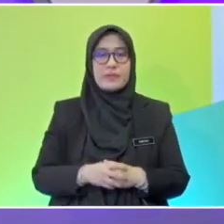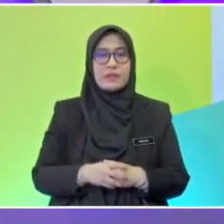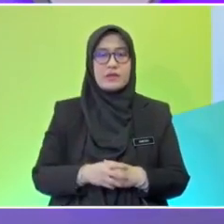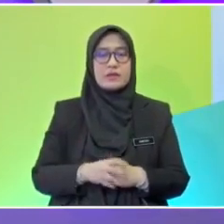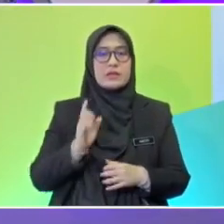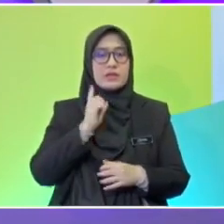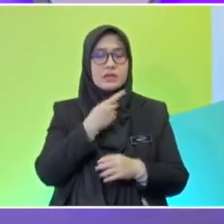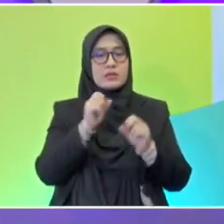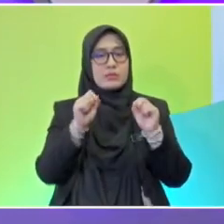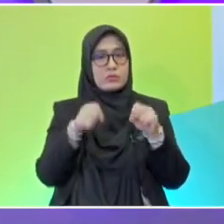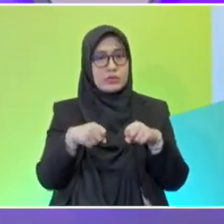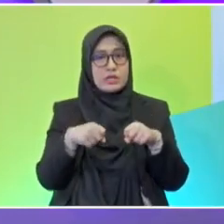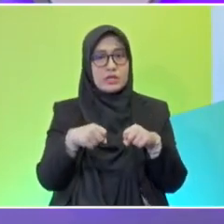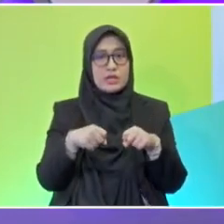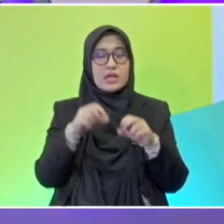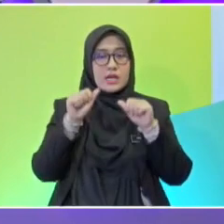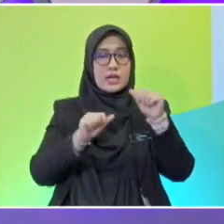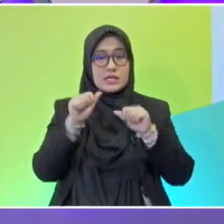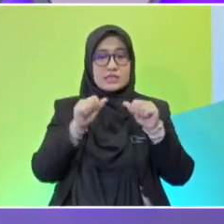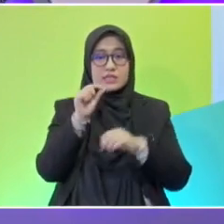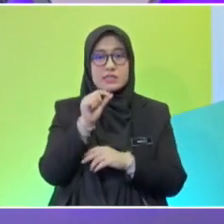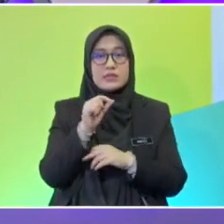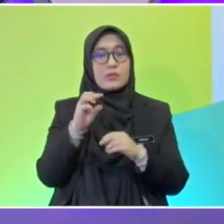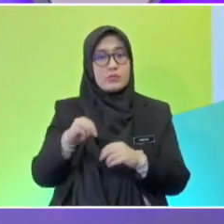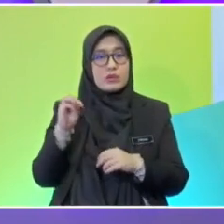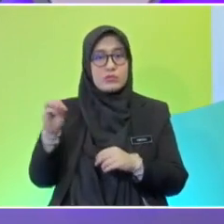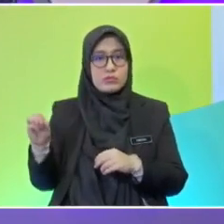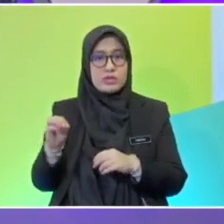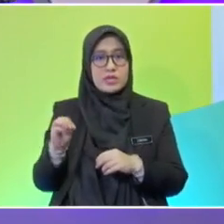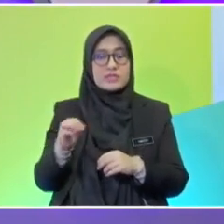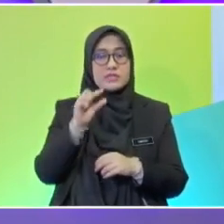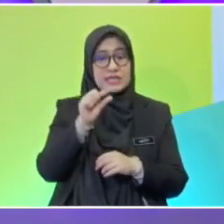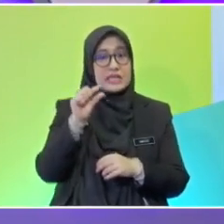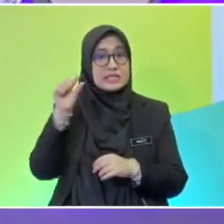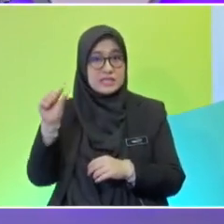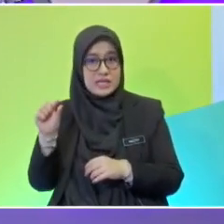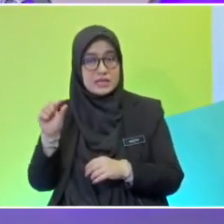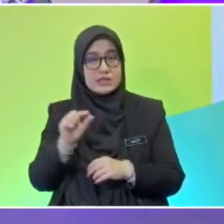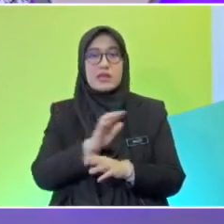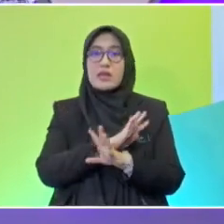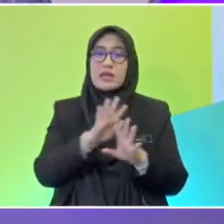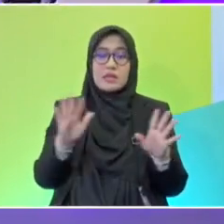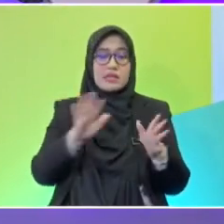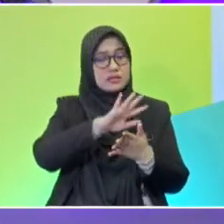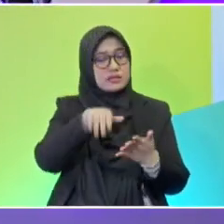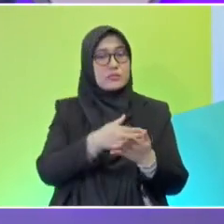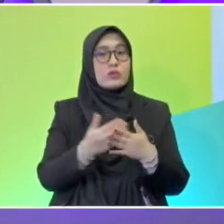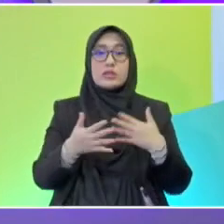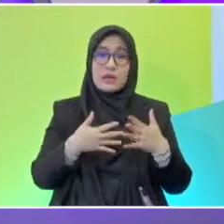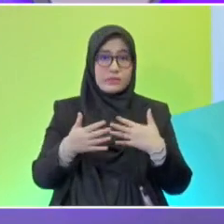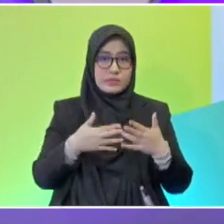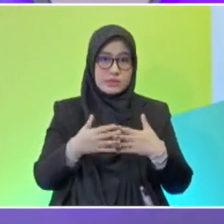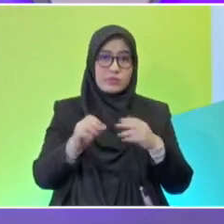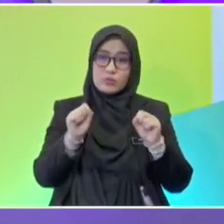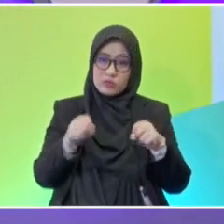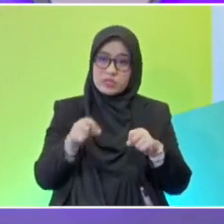few to assess at one particular time. And because English is a a modular subject, so the language skills